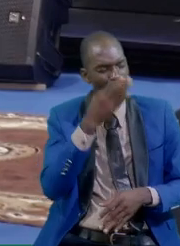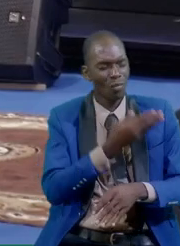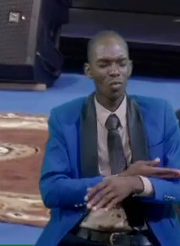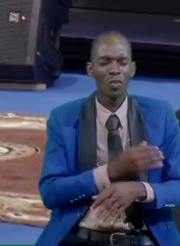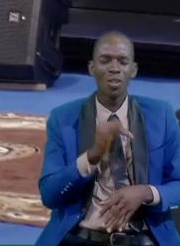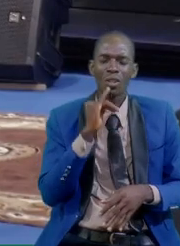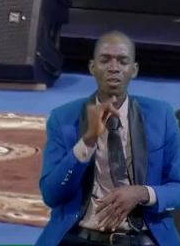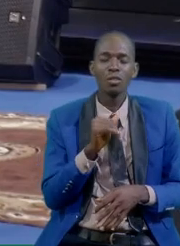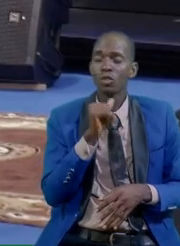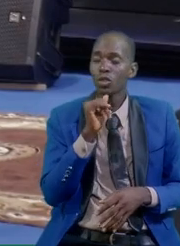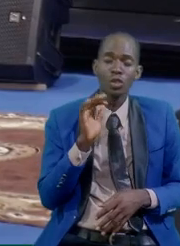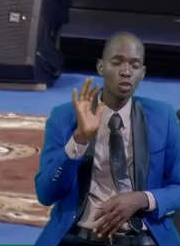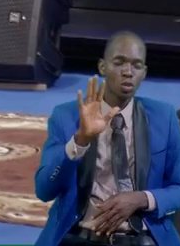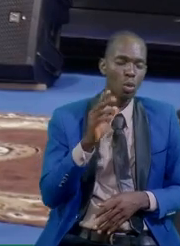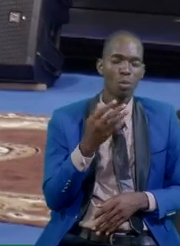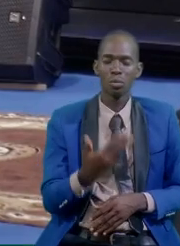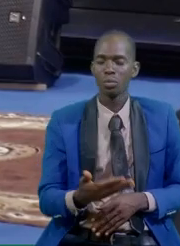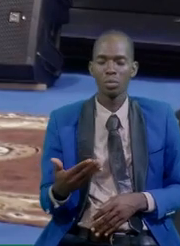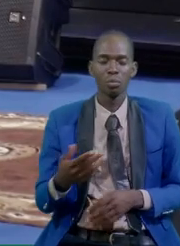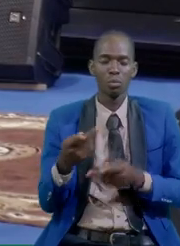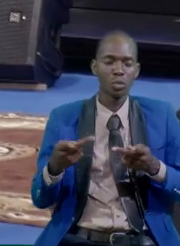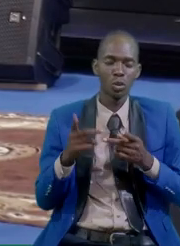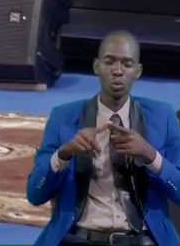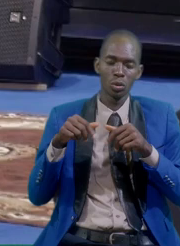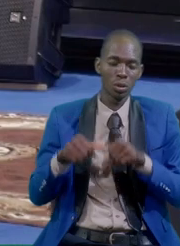your property. You are not